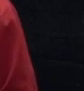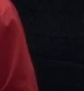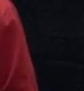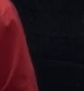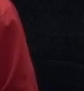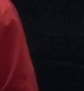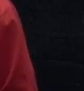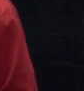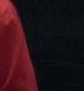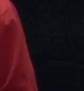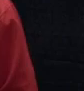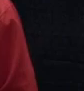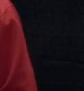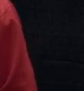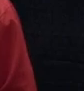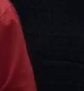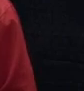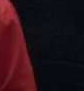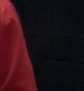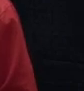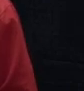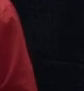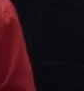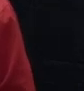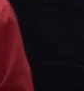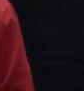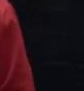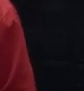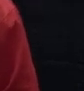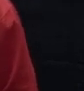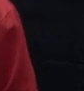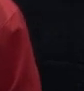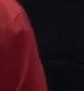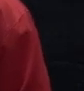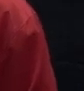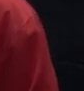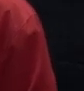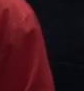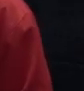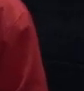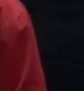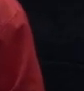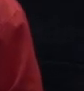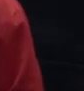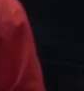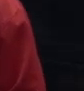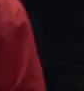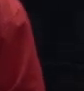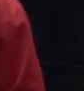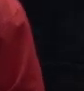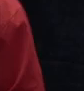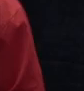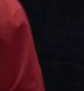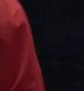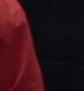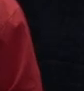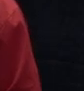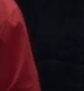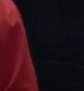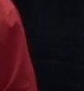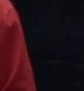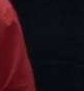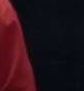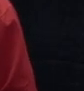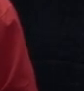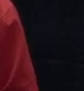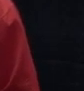for issues that don't matter to people sitting around their kitchen tables. Sure. It takes people like Lori, it takes her team, Jim, the rest